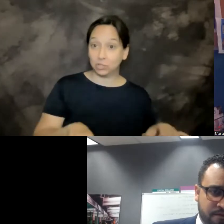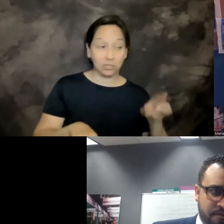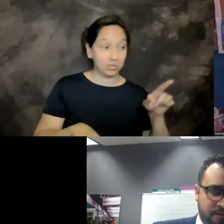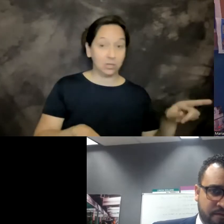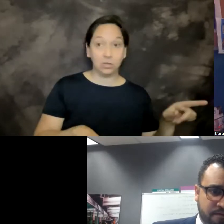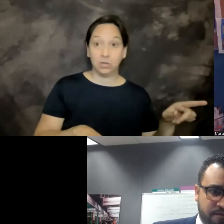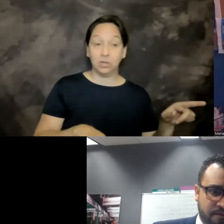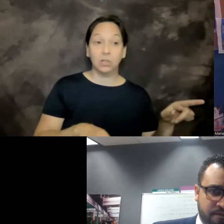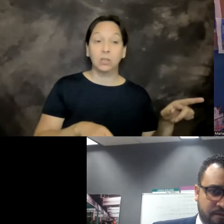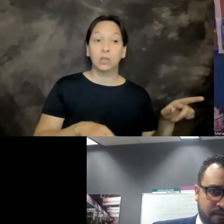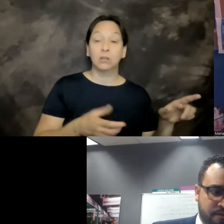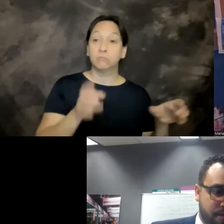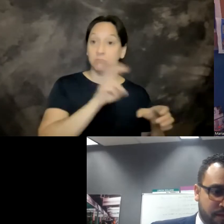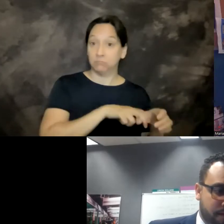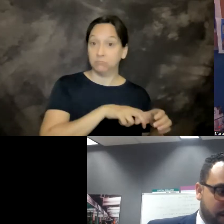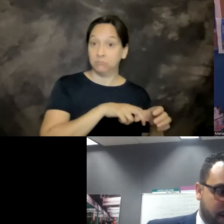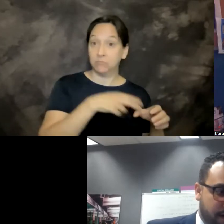free?